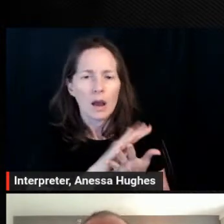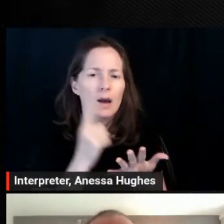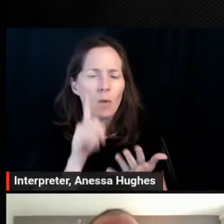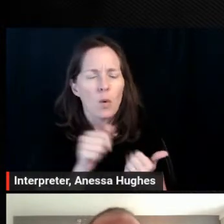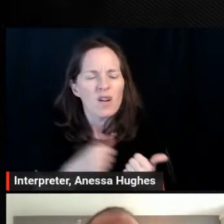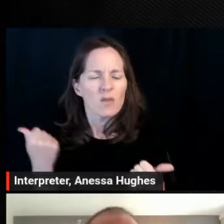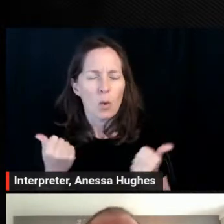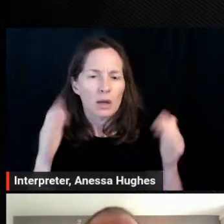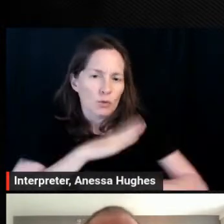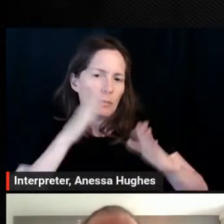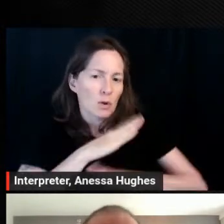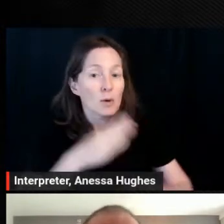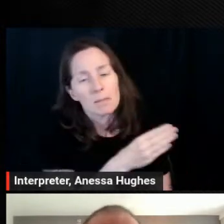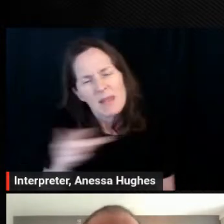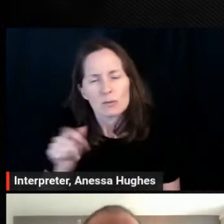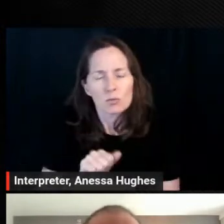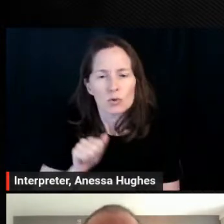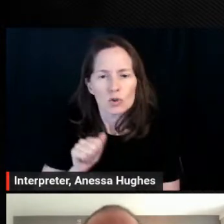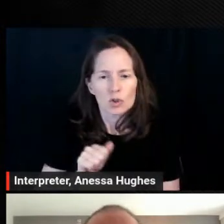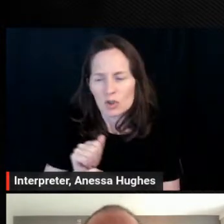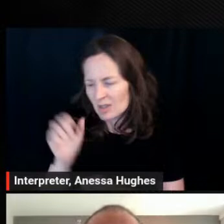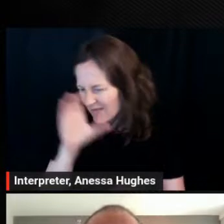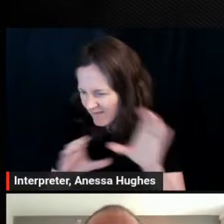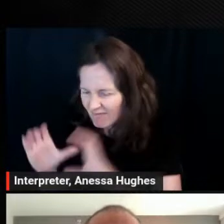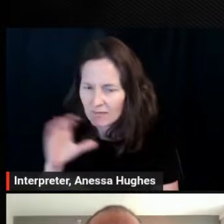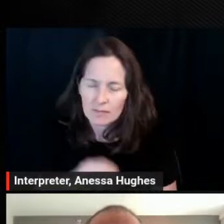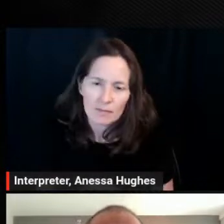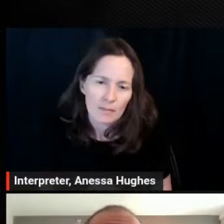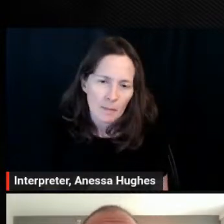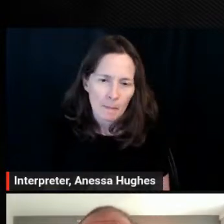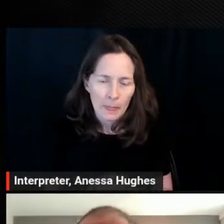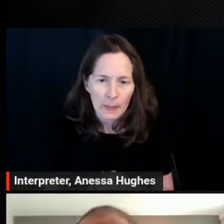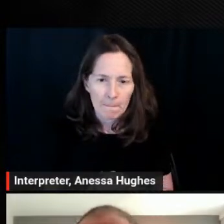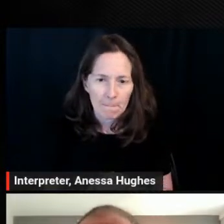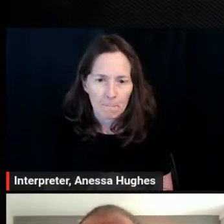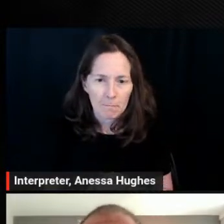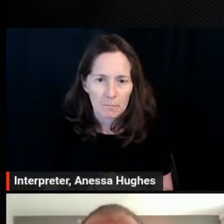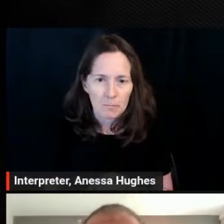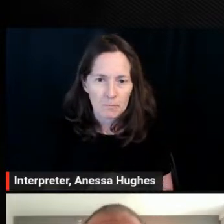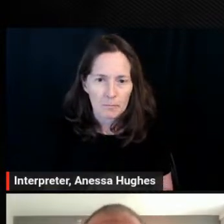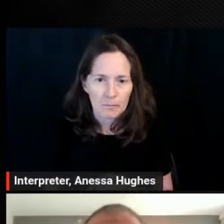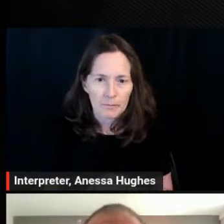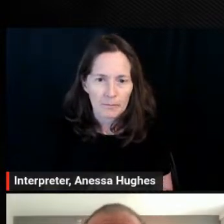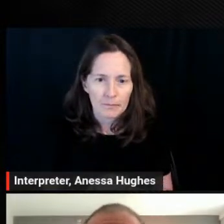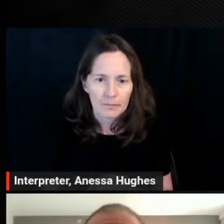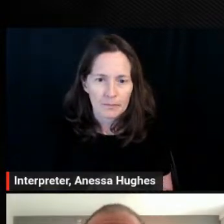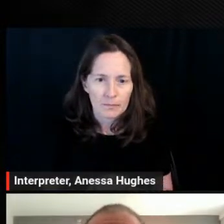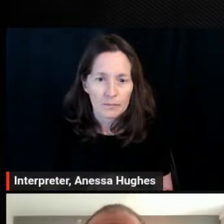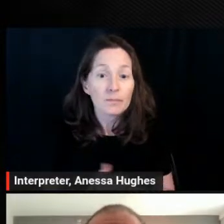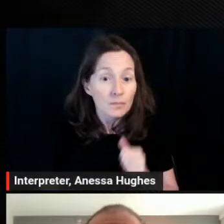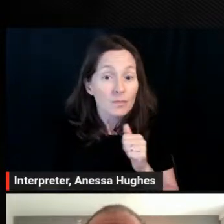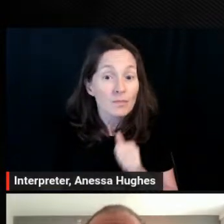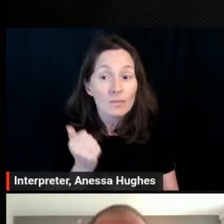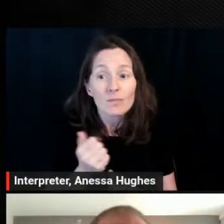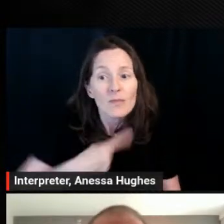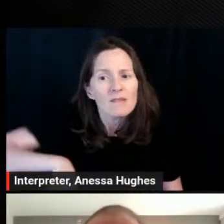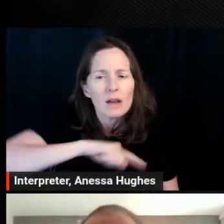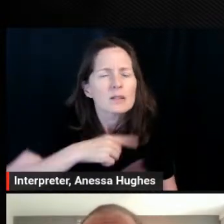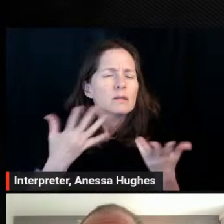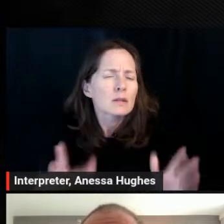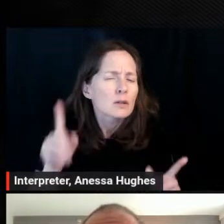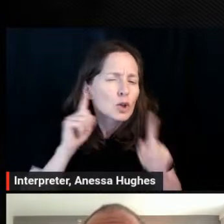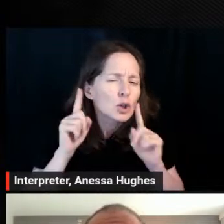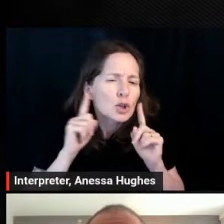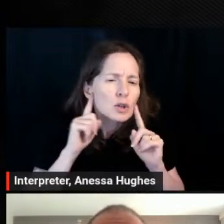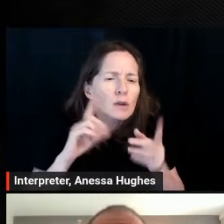I'm guessing all of us have heard of 12 Years a Slave by now. As you'll